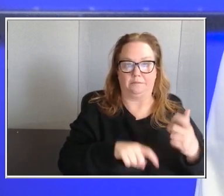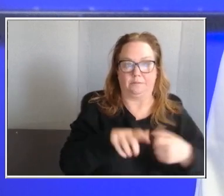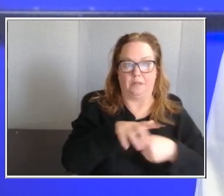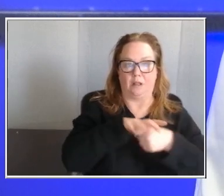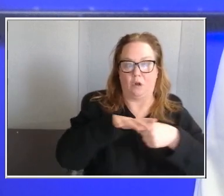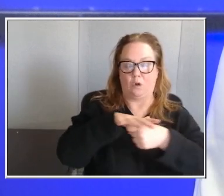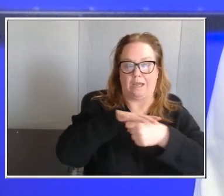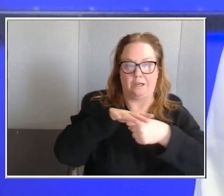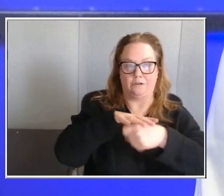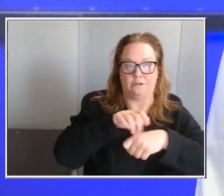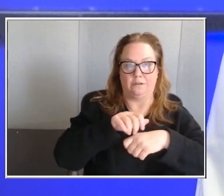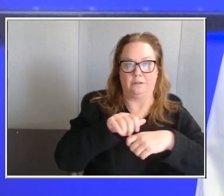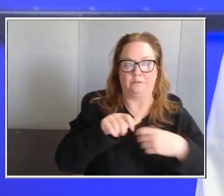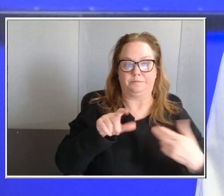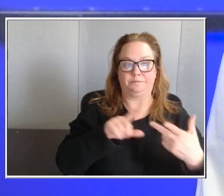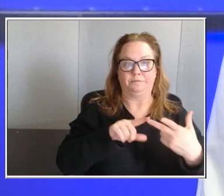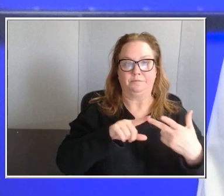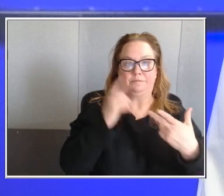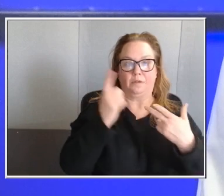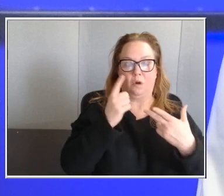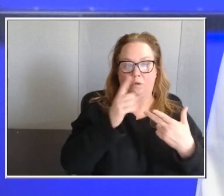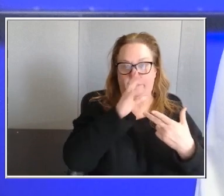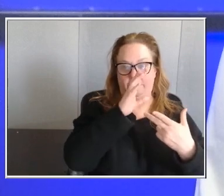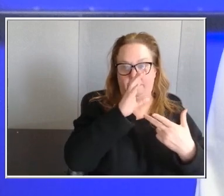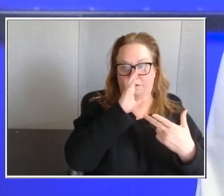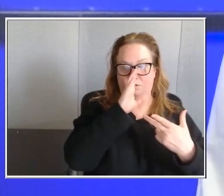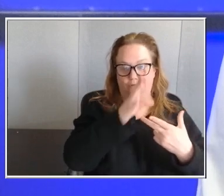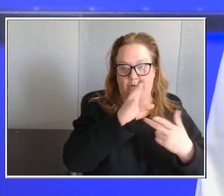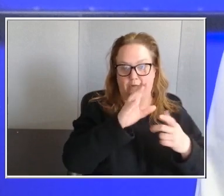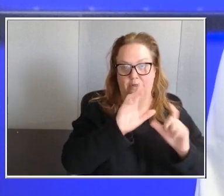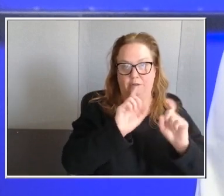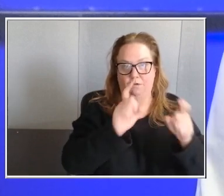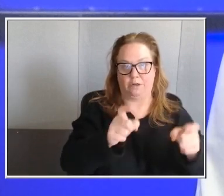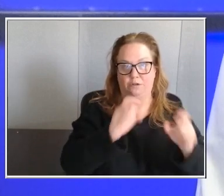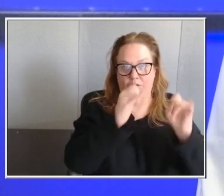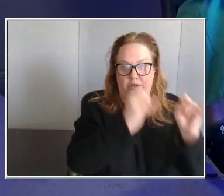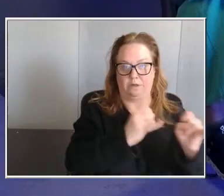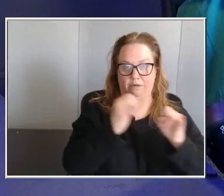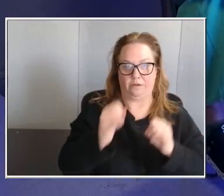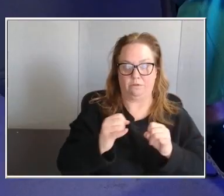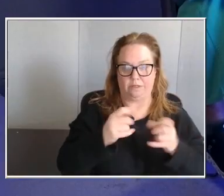of the recipient. It is only direct donation to an individual that is allowed.